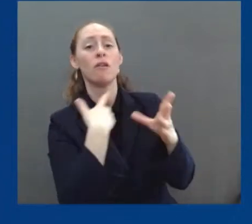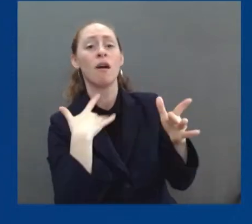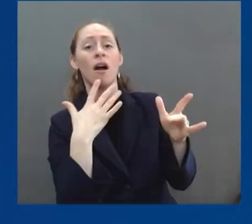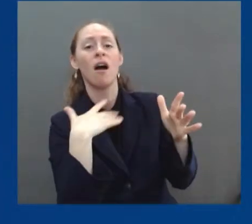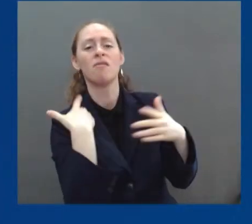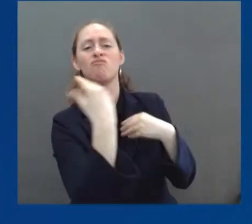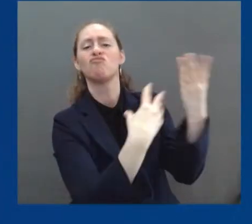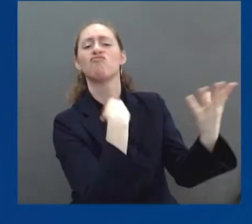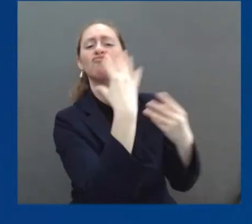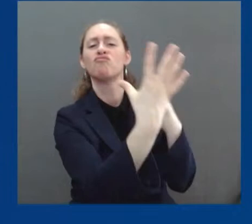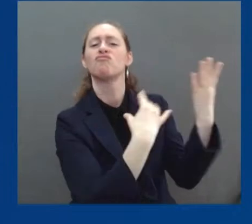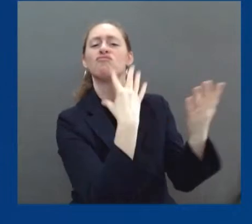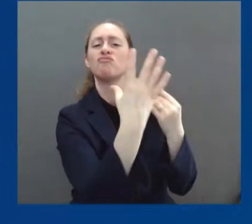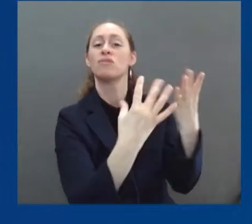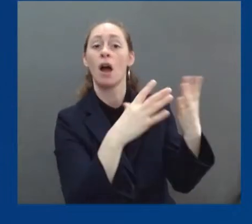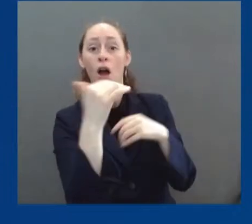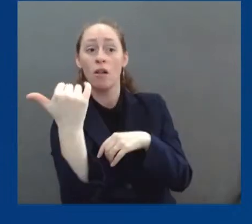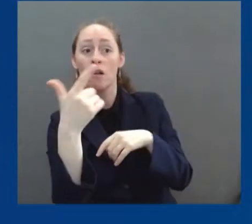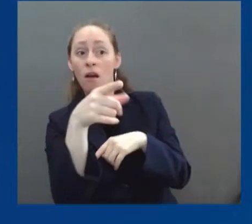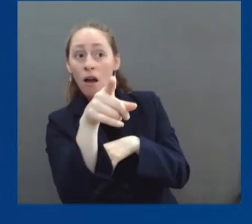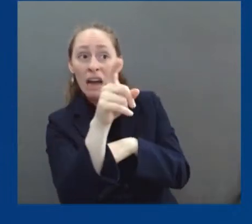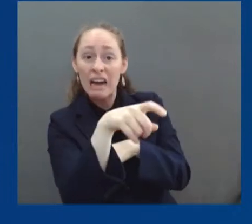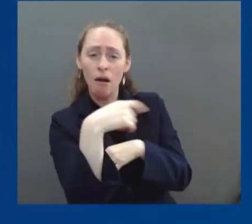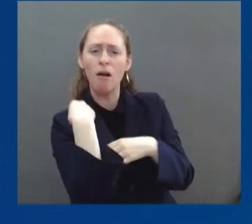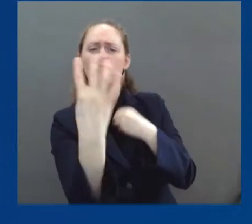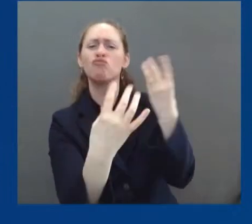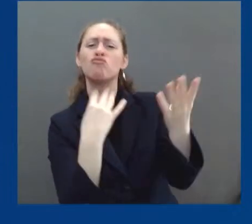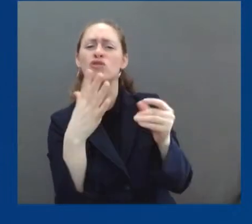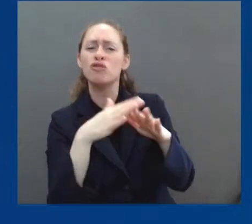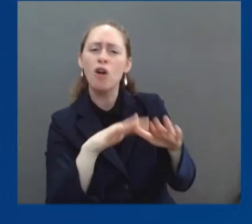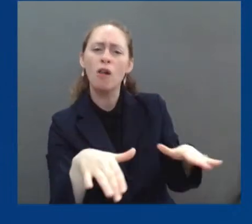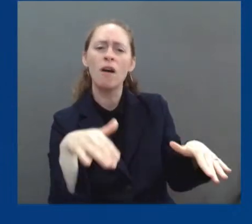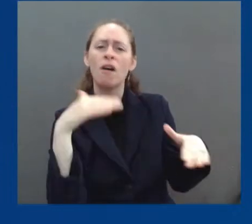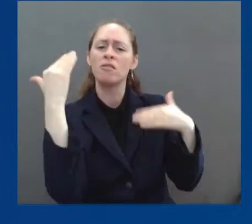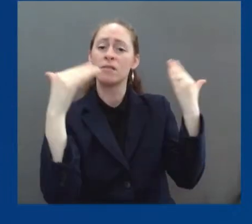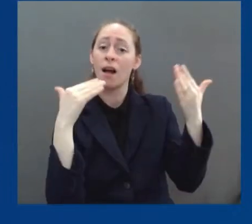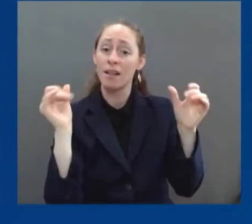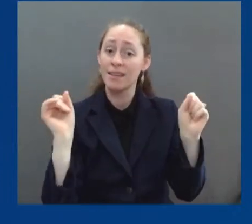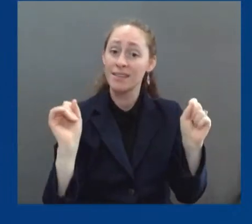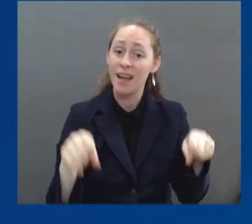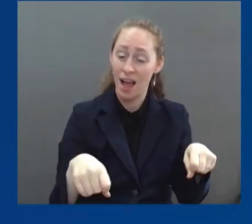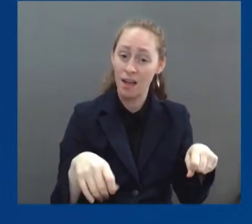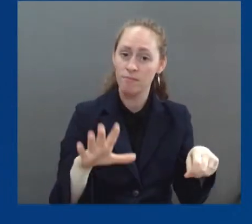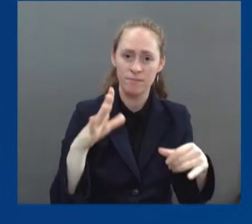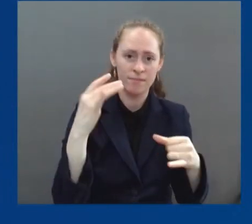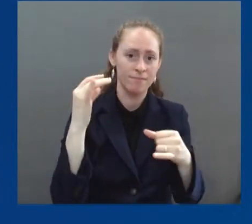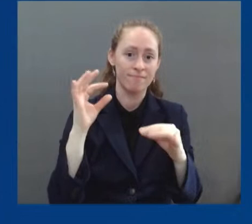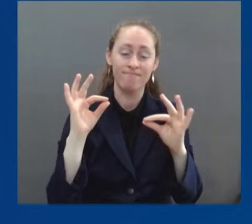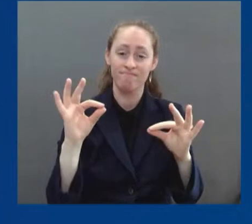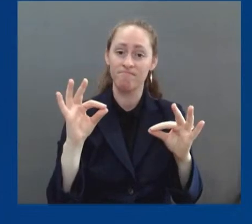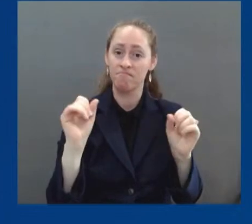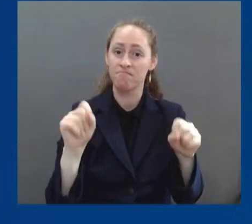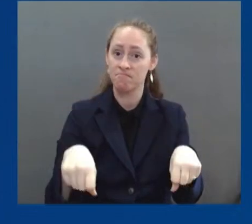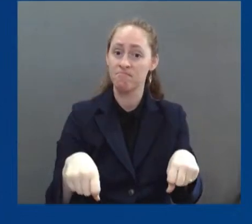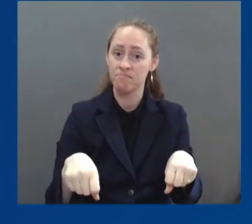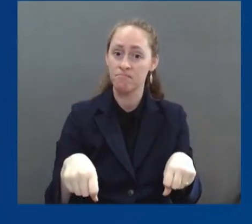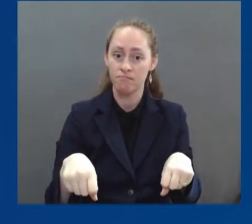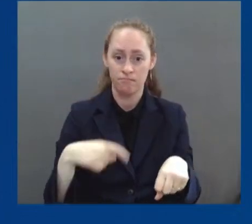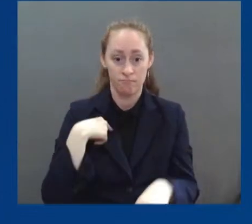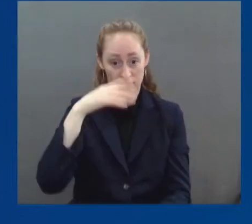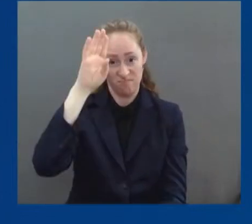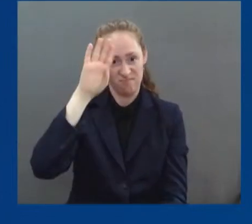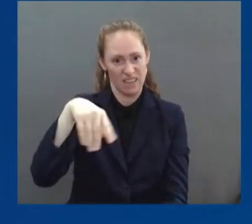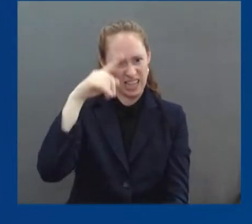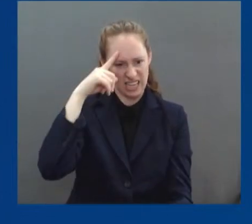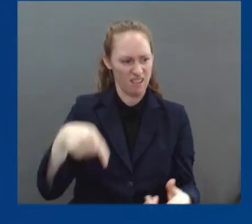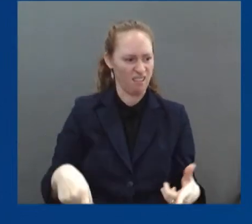So before we close, this is likely my last briefing. And I just want to say it's been the honor of a lifetime